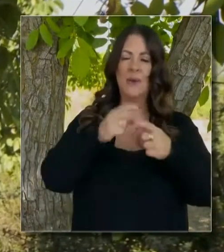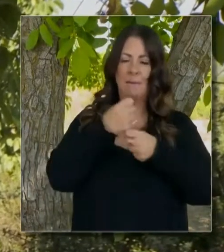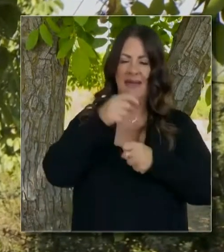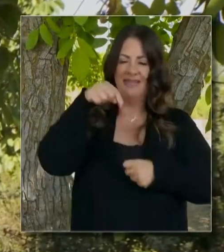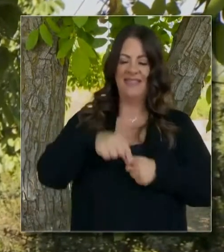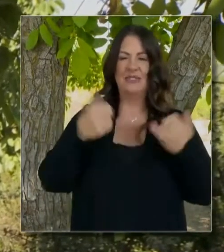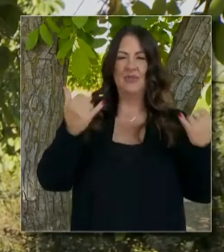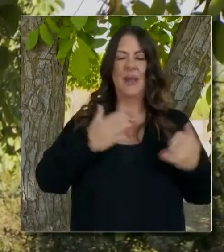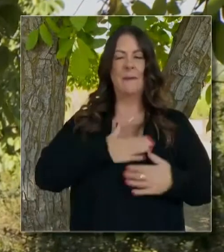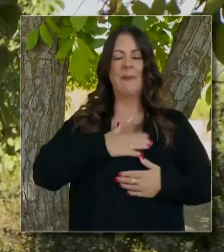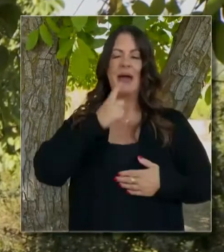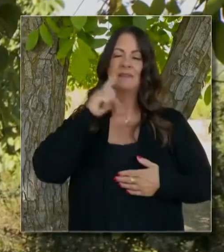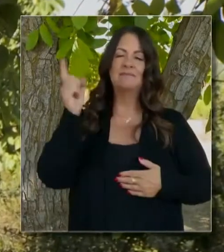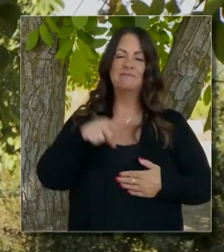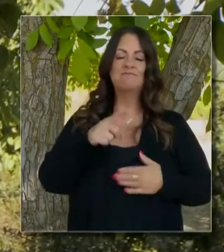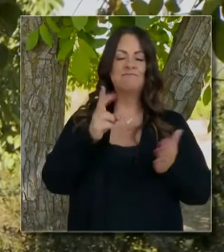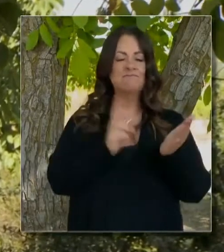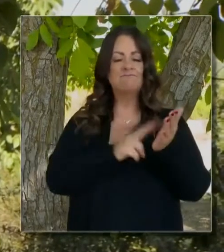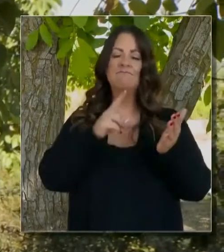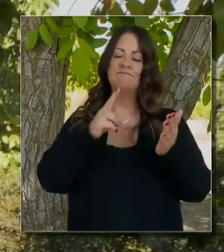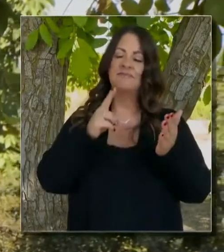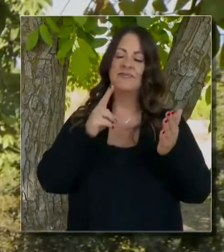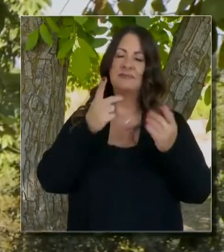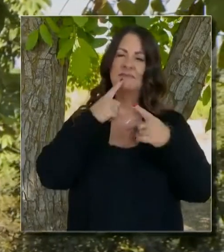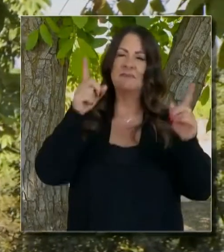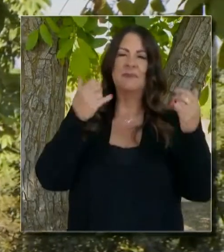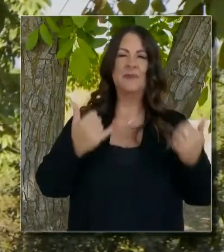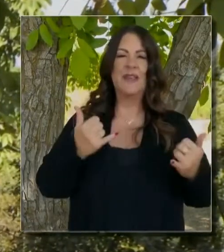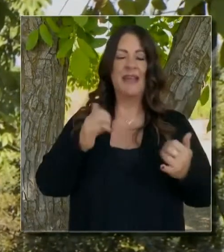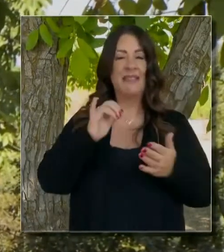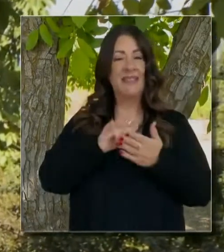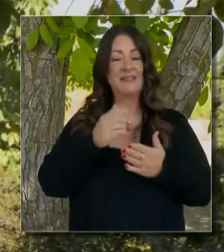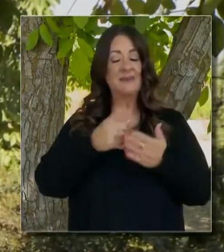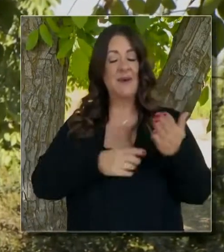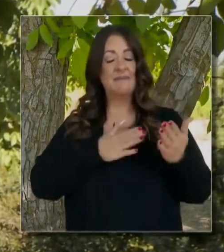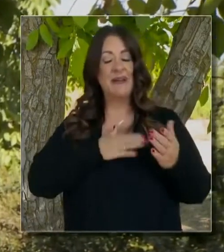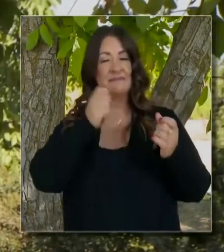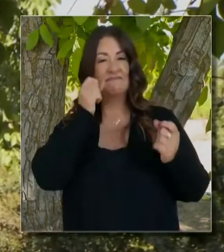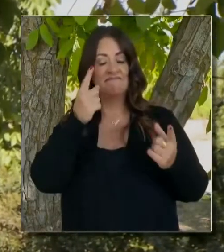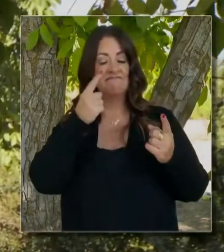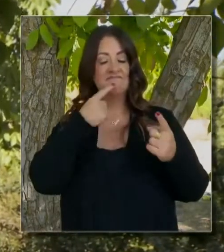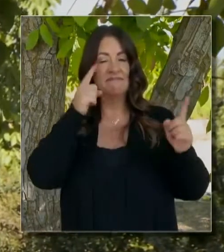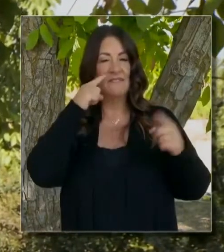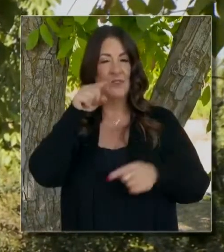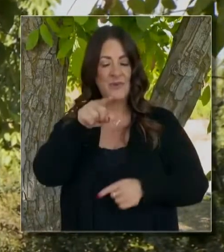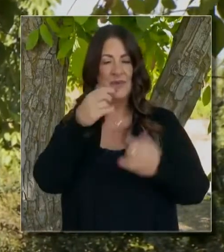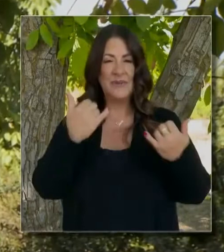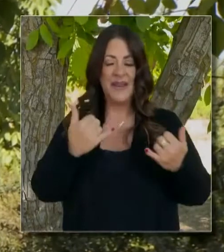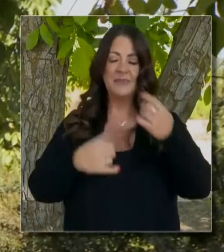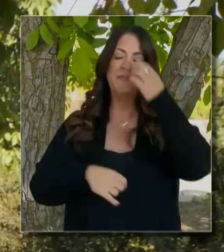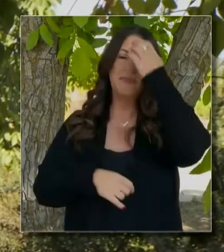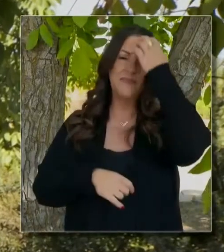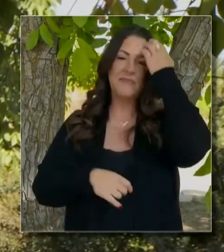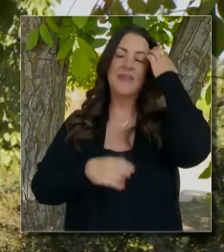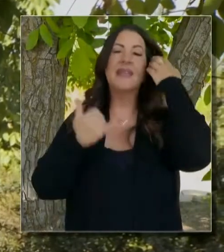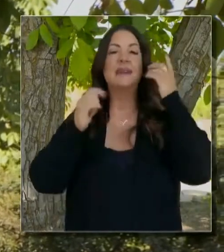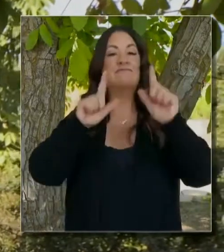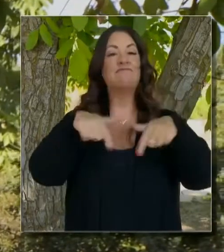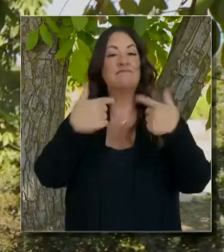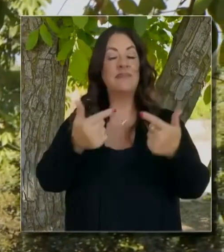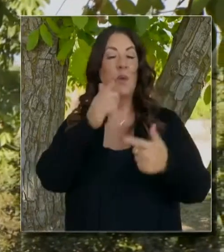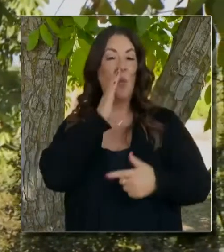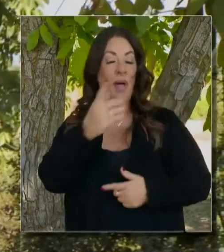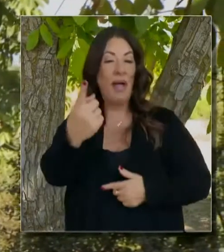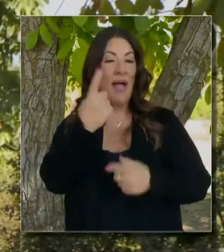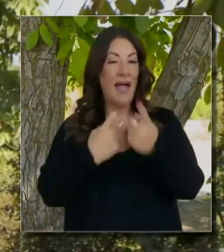to light. So that's the announcement. And of course, we are here, as always, to answer any questions, but